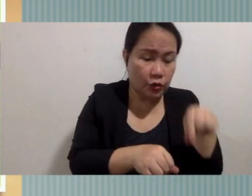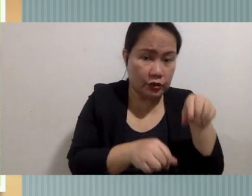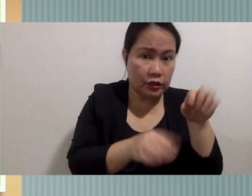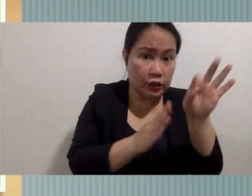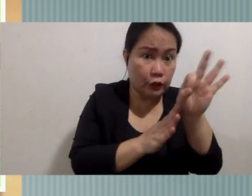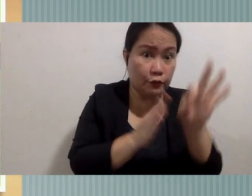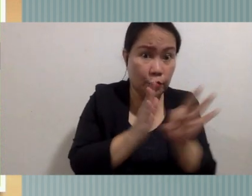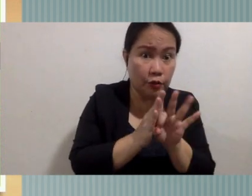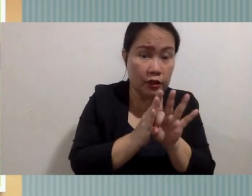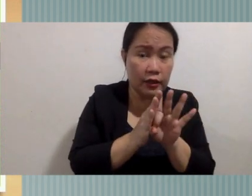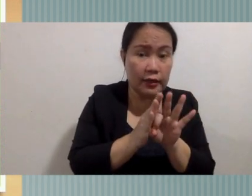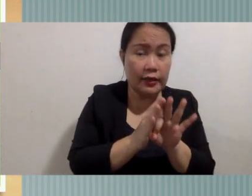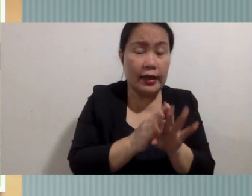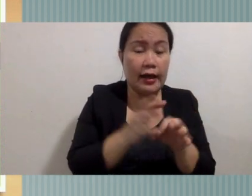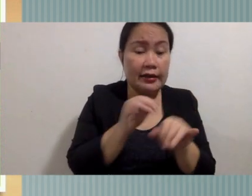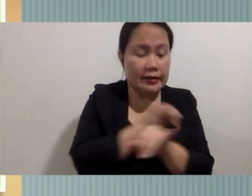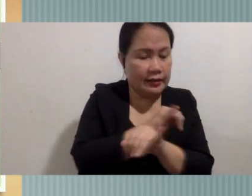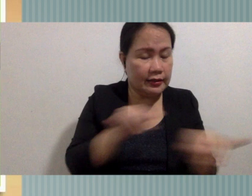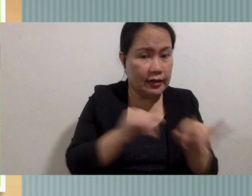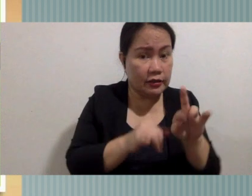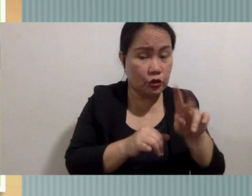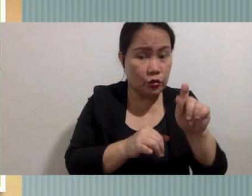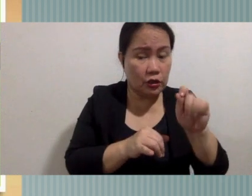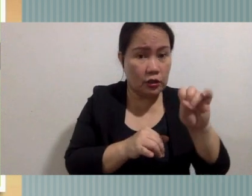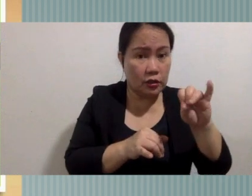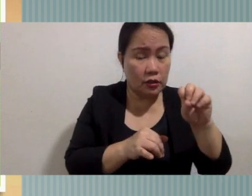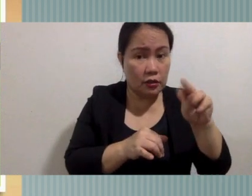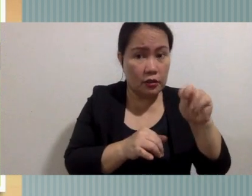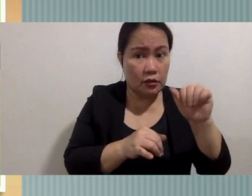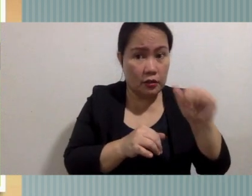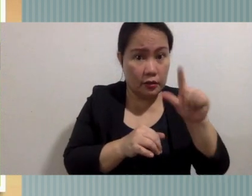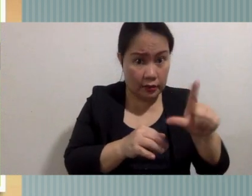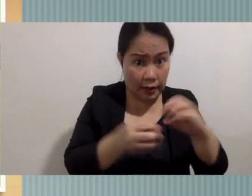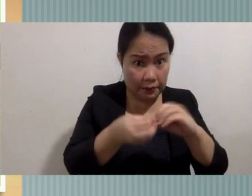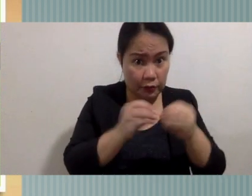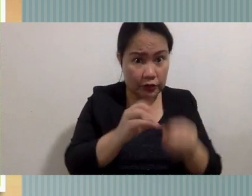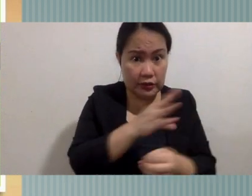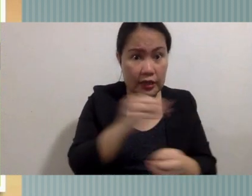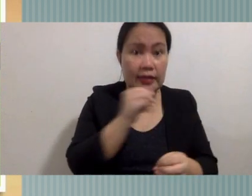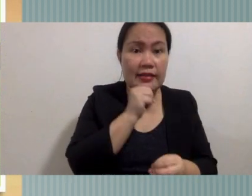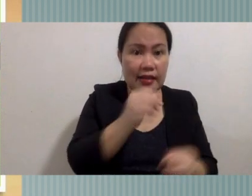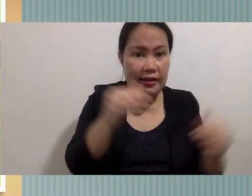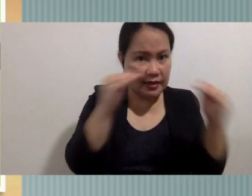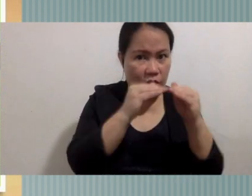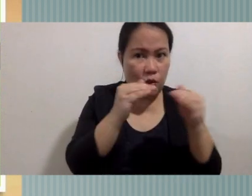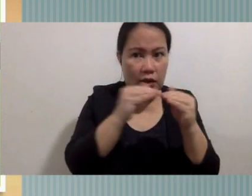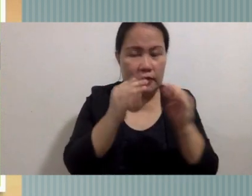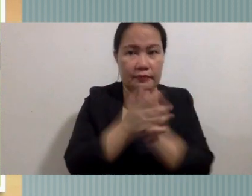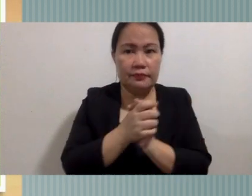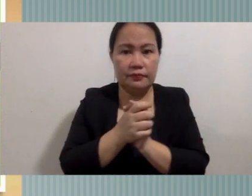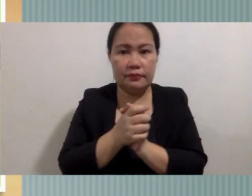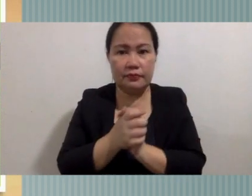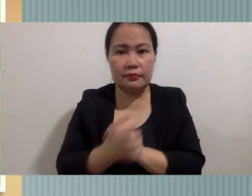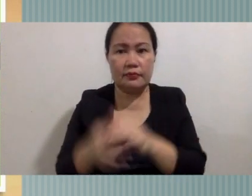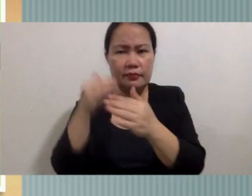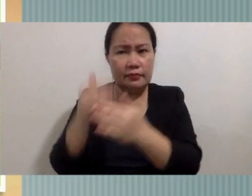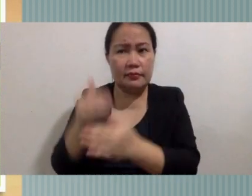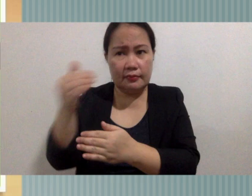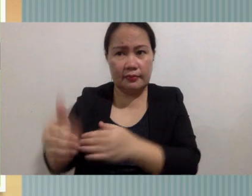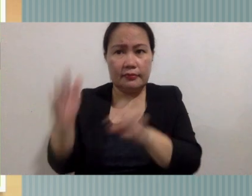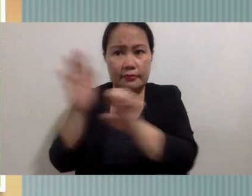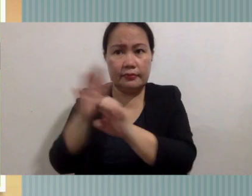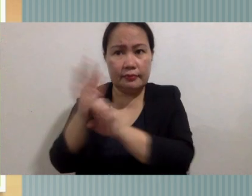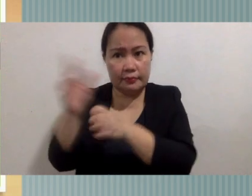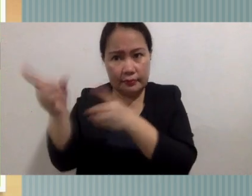roots kapag ginamit ko ang quadratic formula ay irrational numbers and they are not equal.